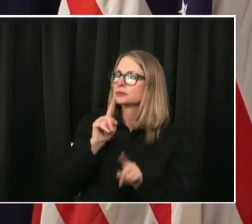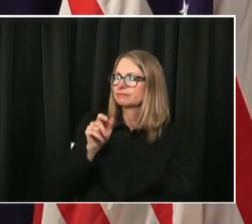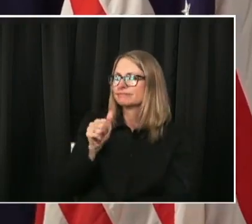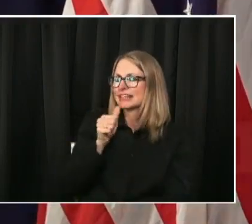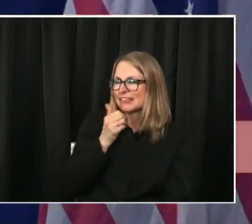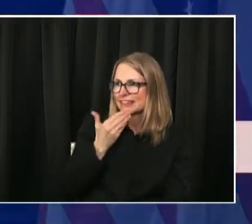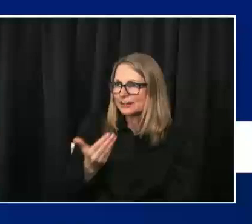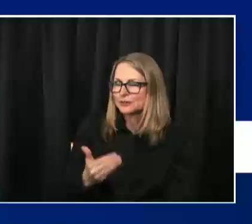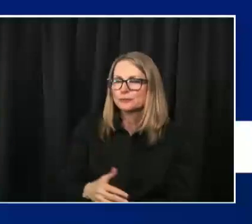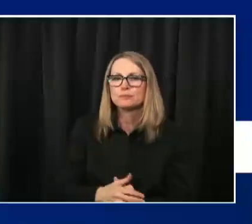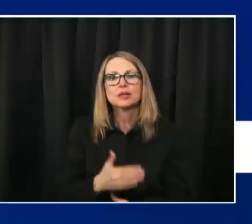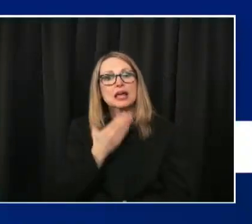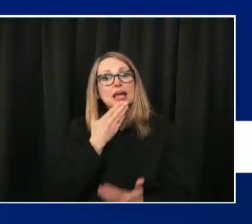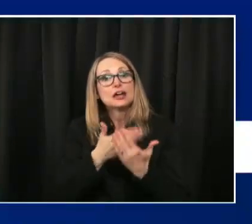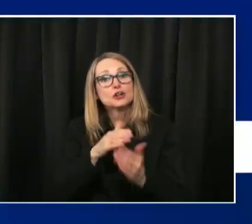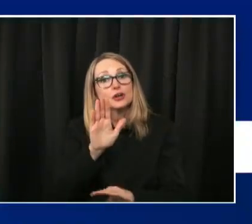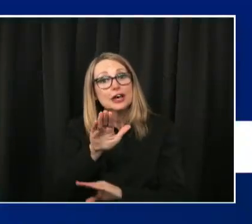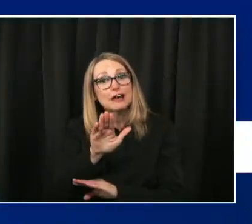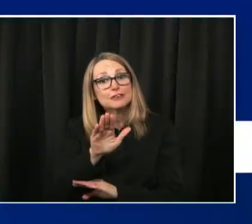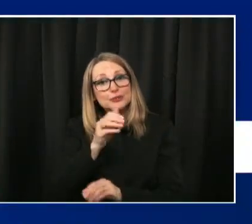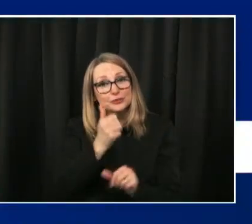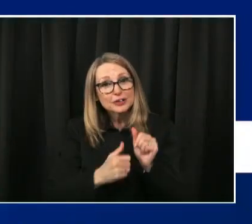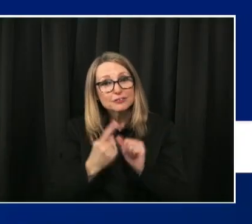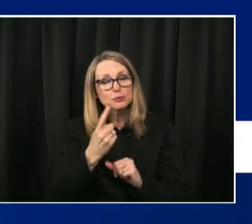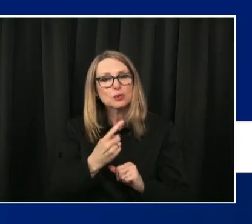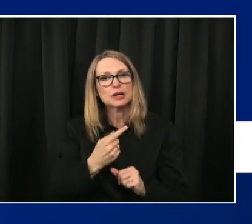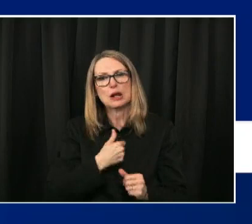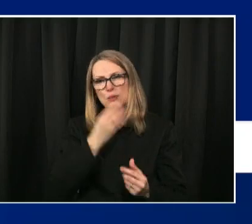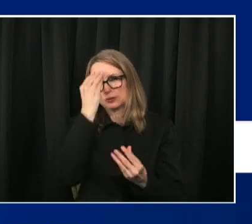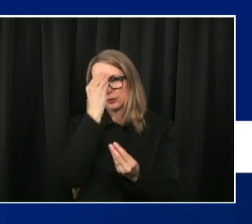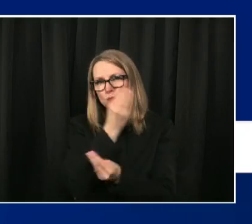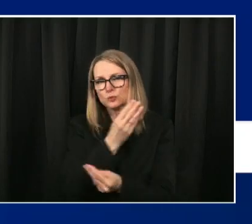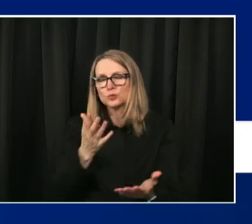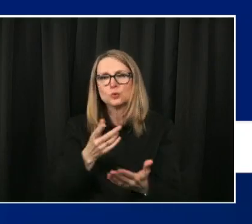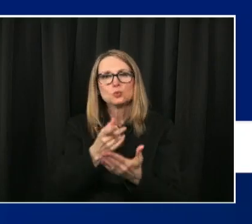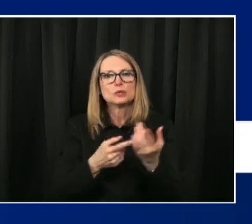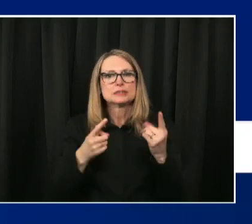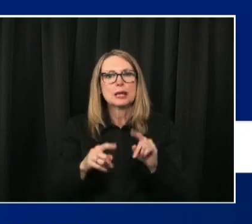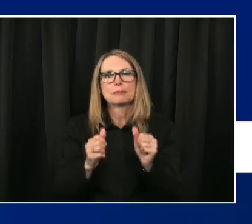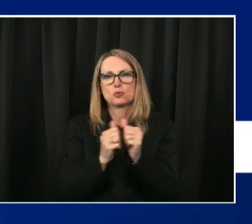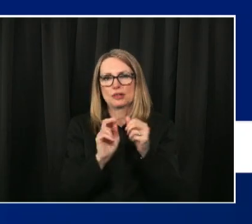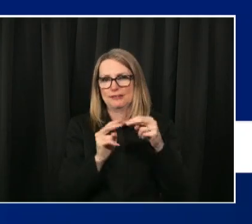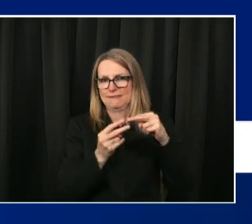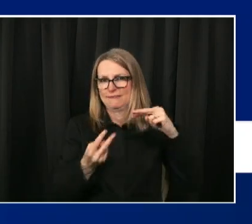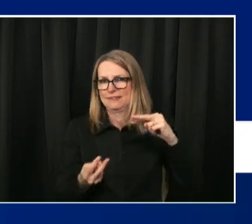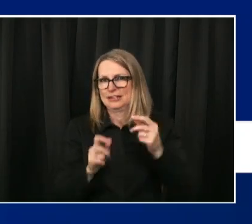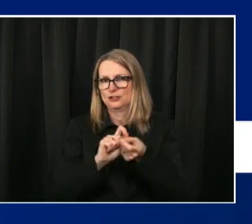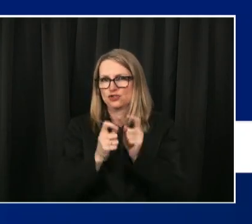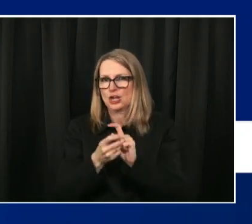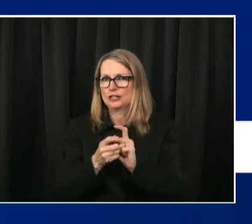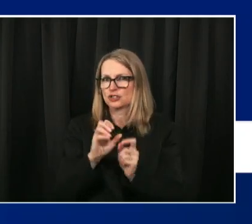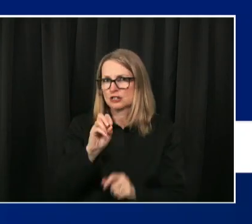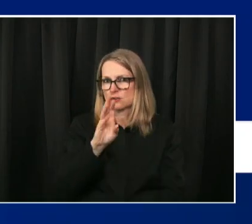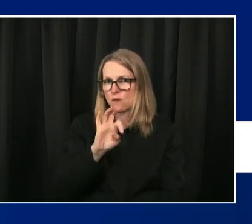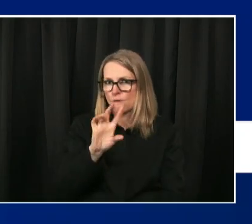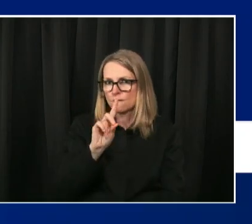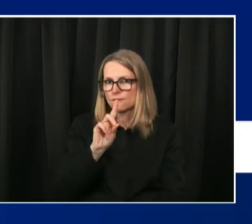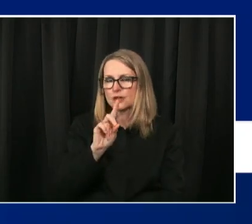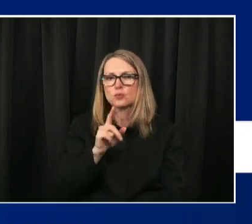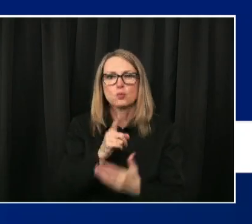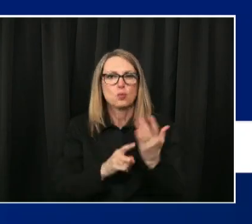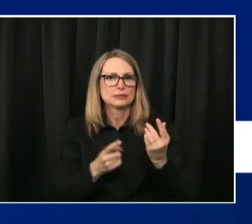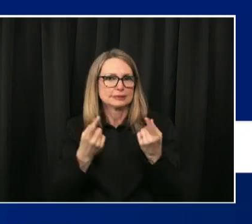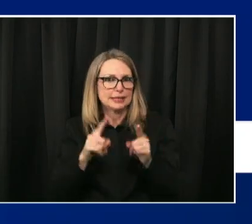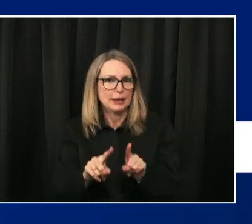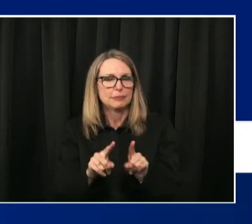All right, so good afternoon, everyone. Wanted to provide you with a quick update on variant case trends in the state, and then provide you with an overview on